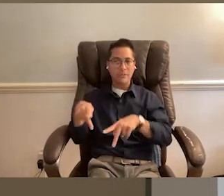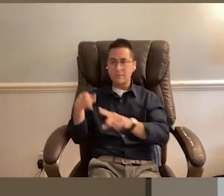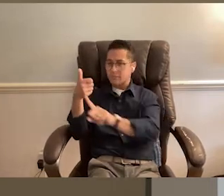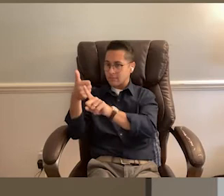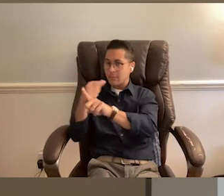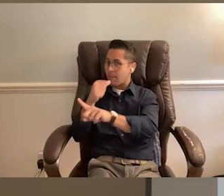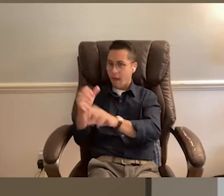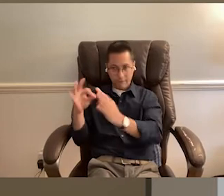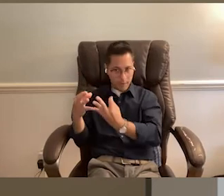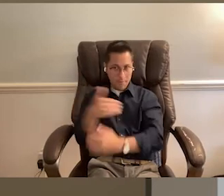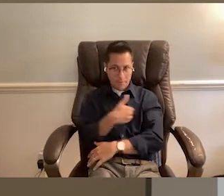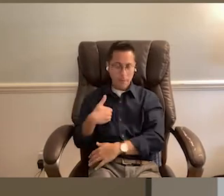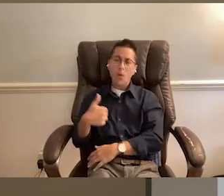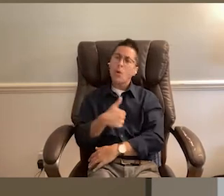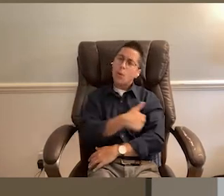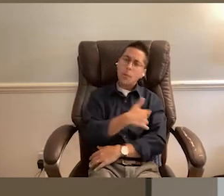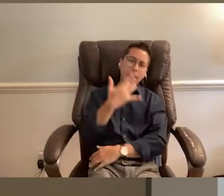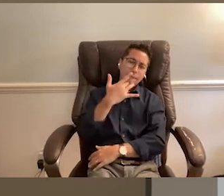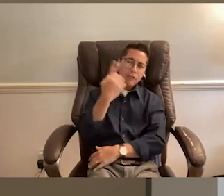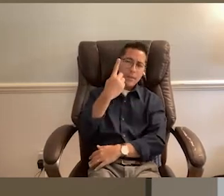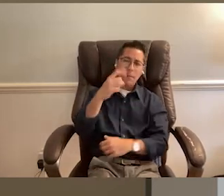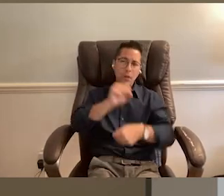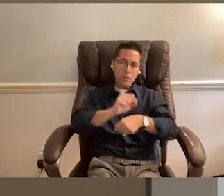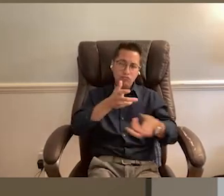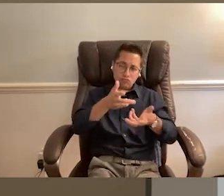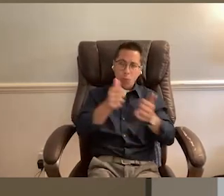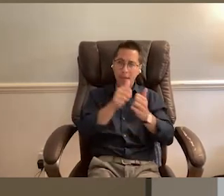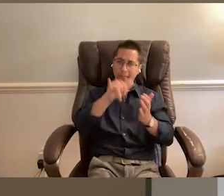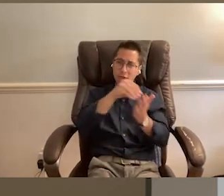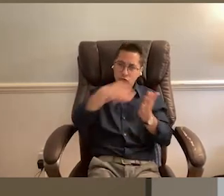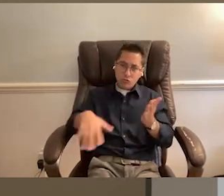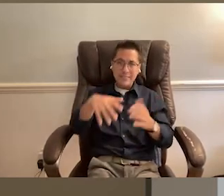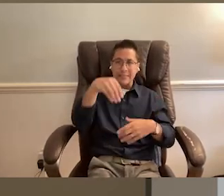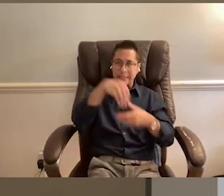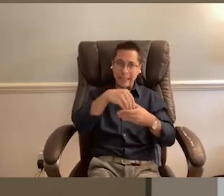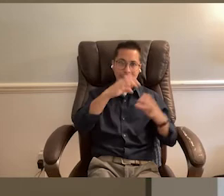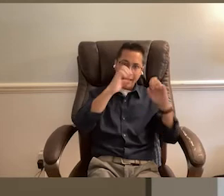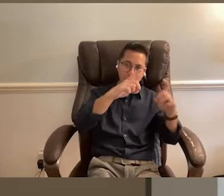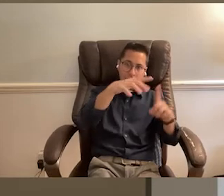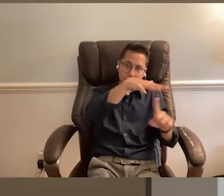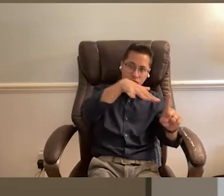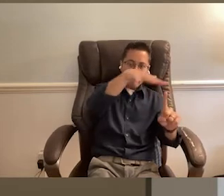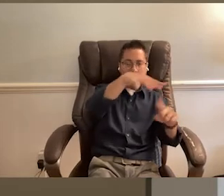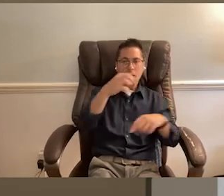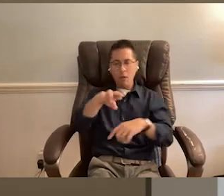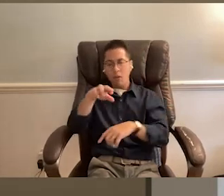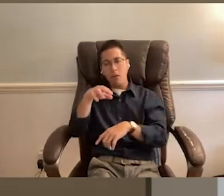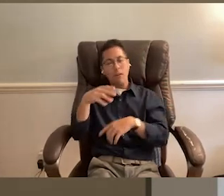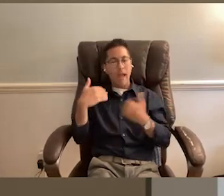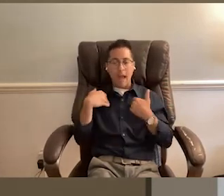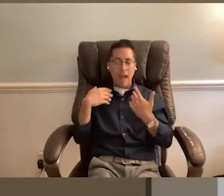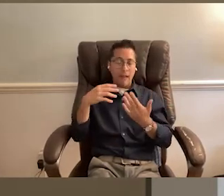the equivalent if the student goes to a private school, support plan, whatever it might be from the school. A psychological